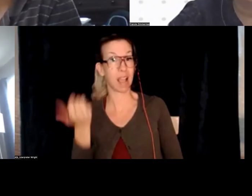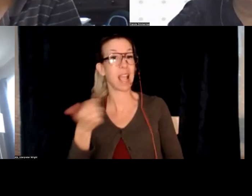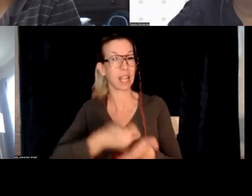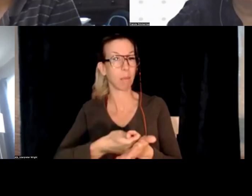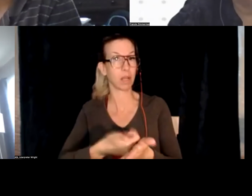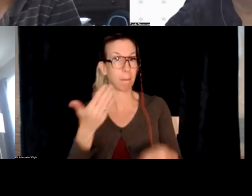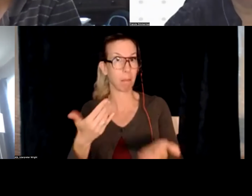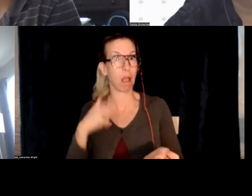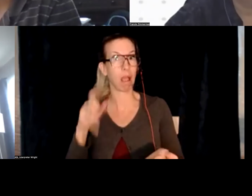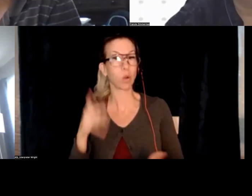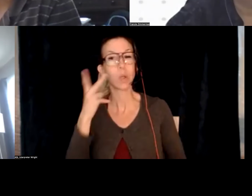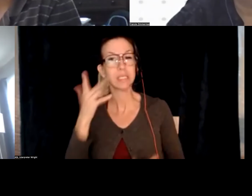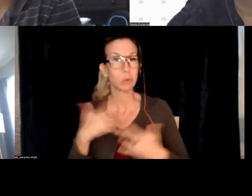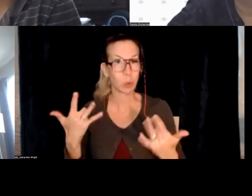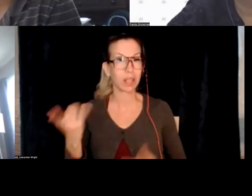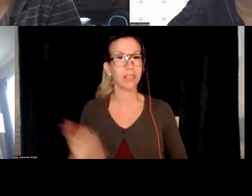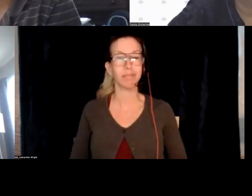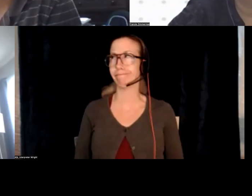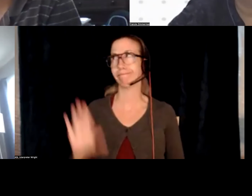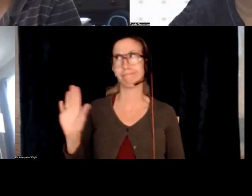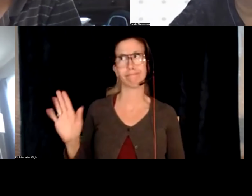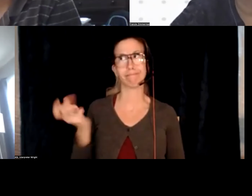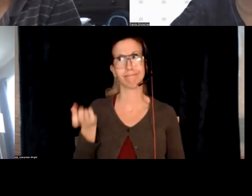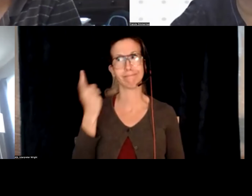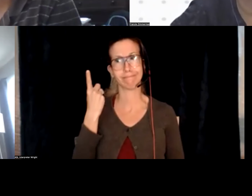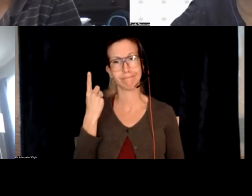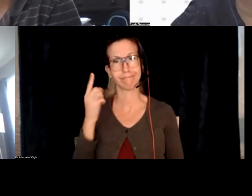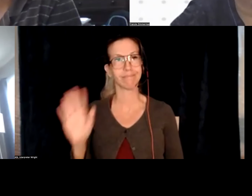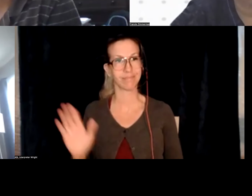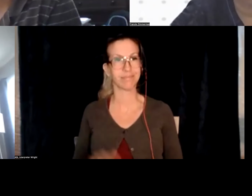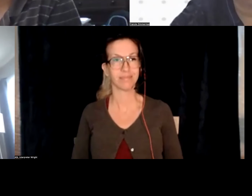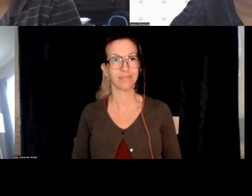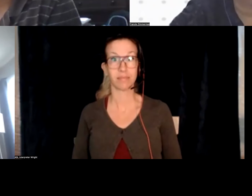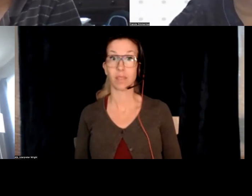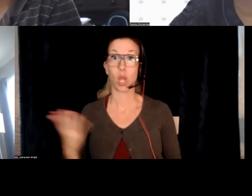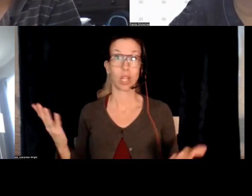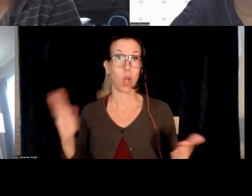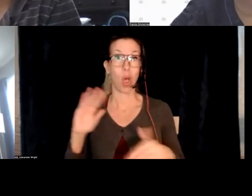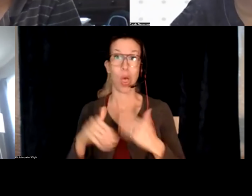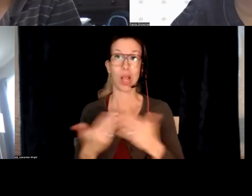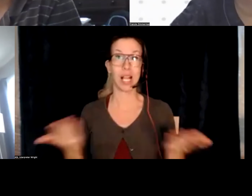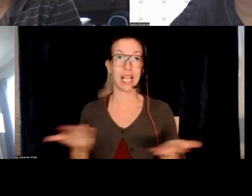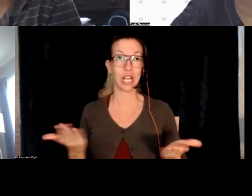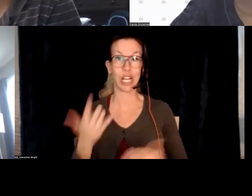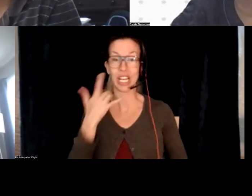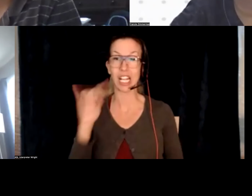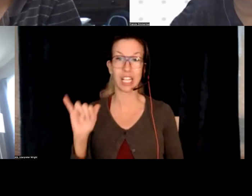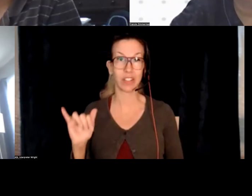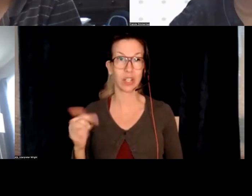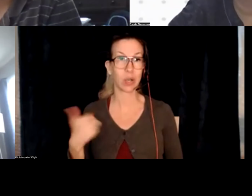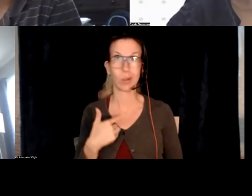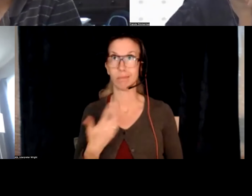I may have to go see what's going on. We totally understand, and all of us here in California are, we're like